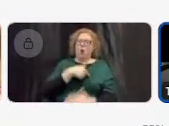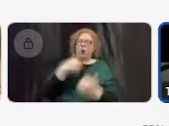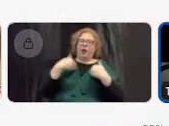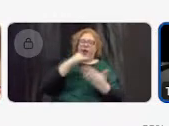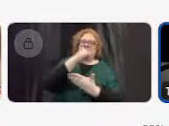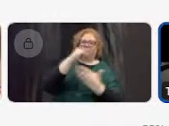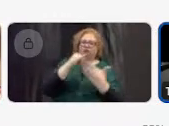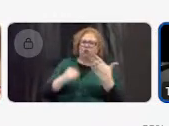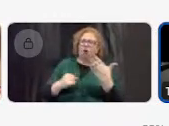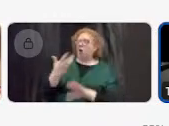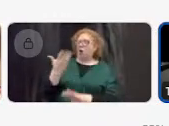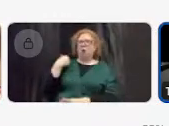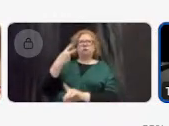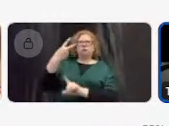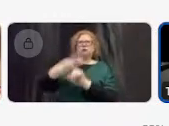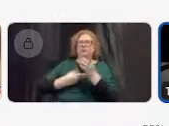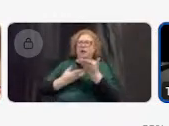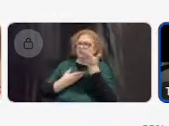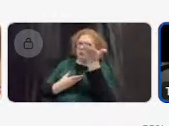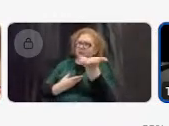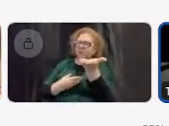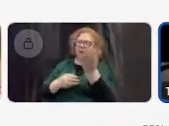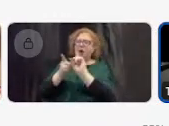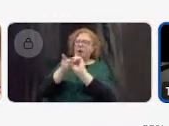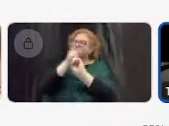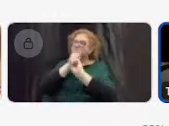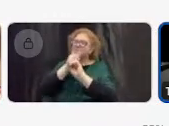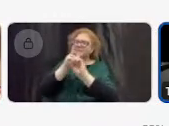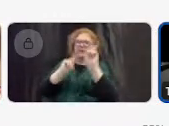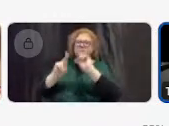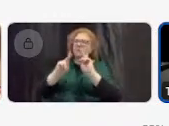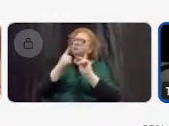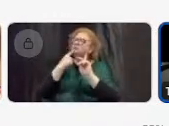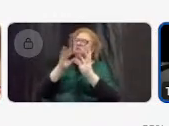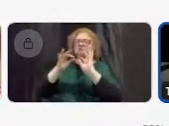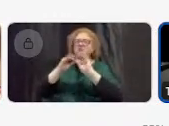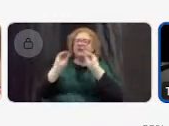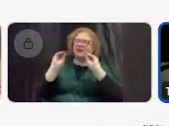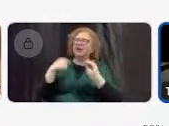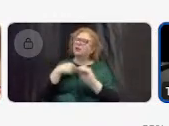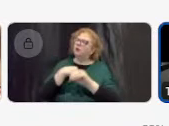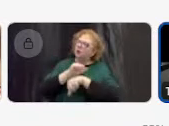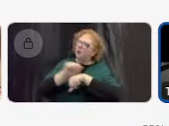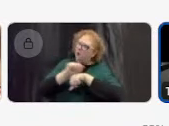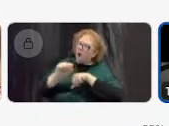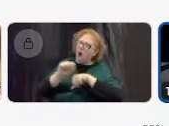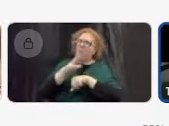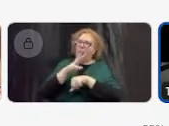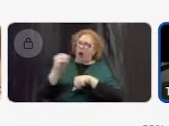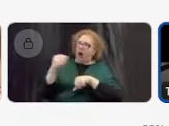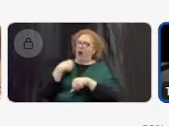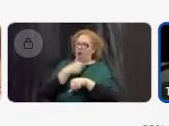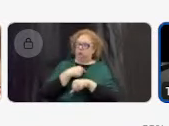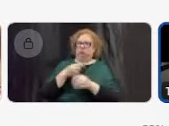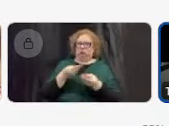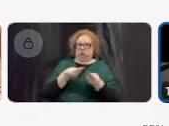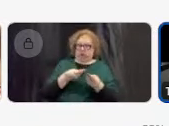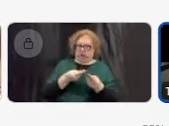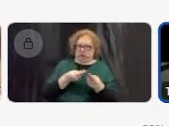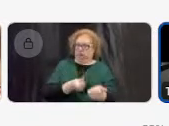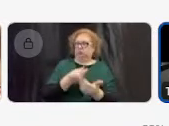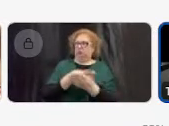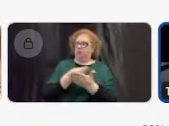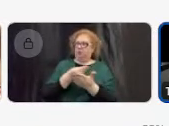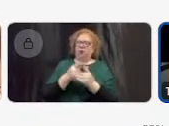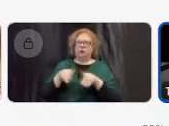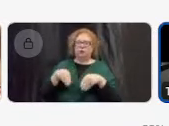nobody saying a word. We've risked a lot of money. We worked really hard to bring a good quality neighborhood to the city of Little Rock, and what we have